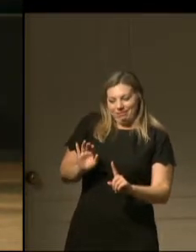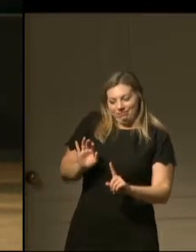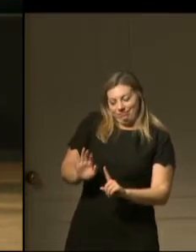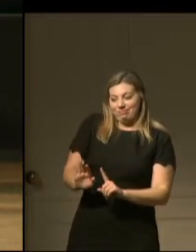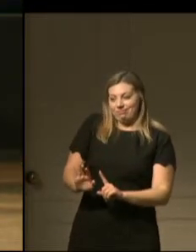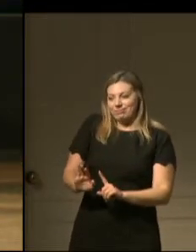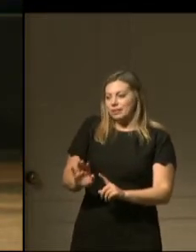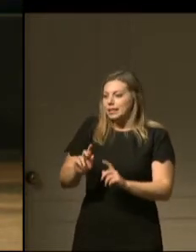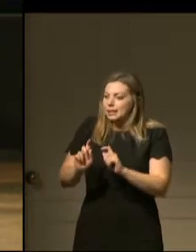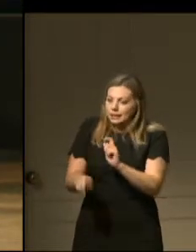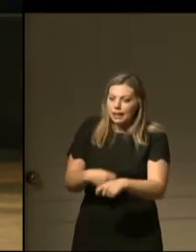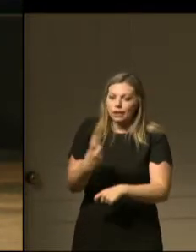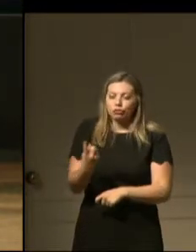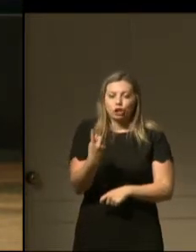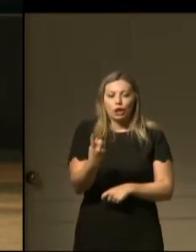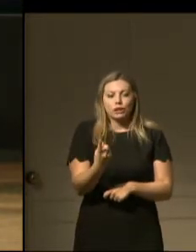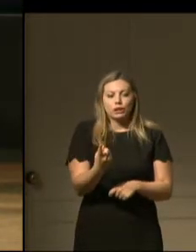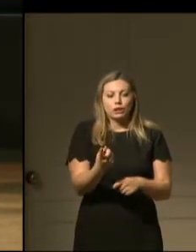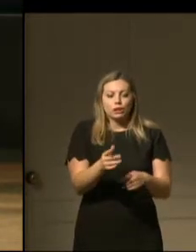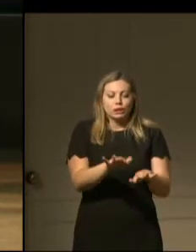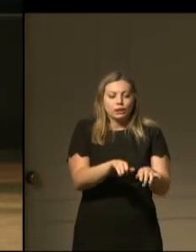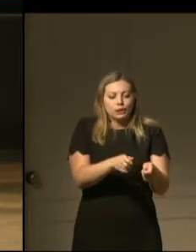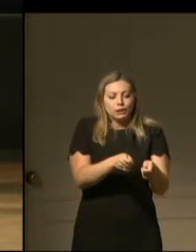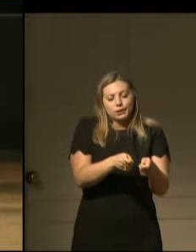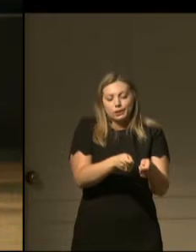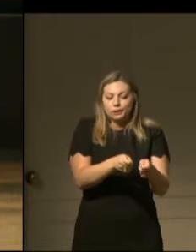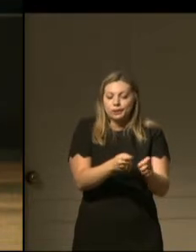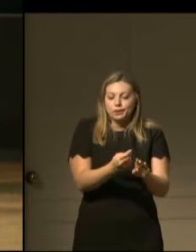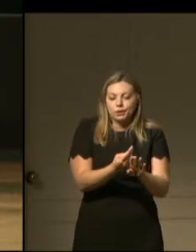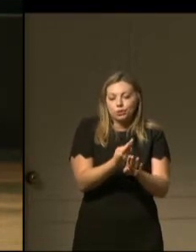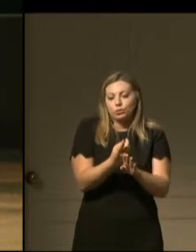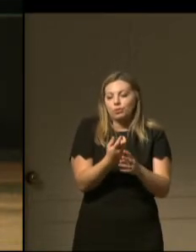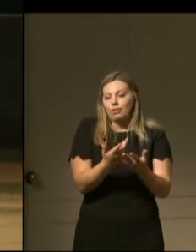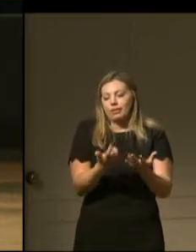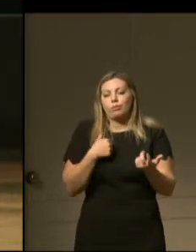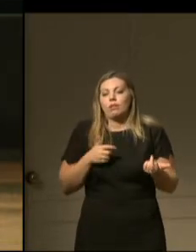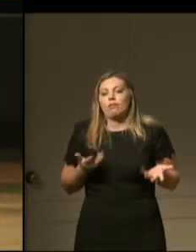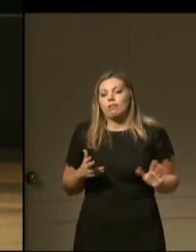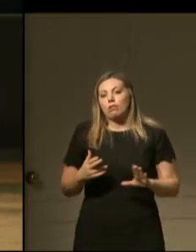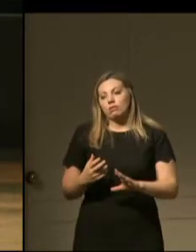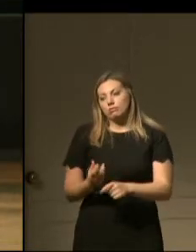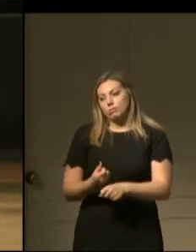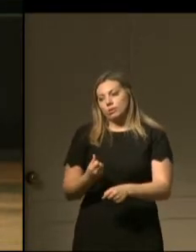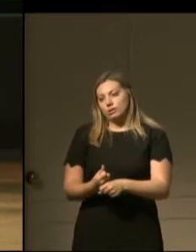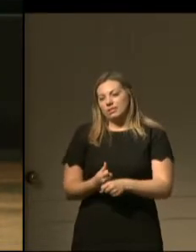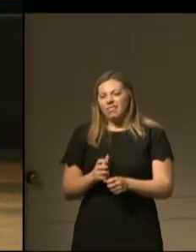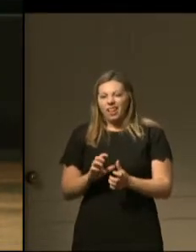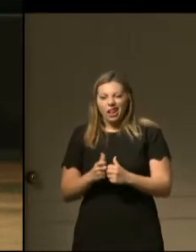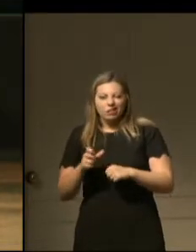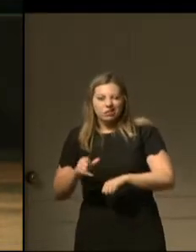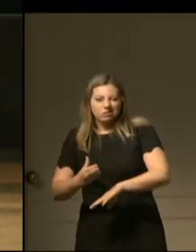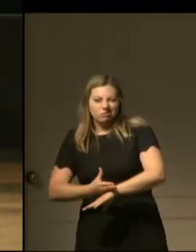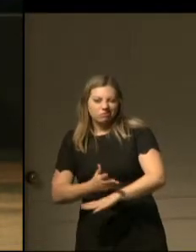than just manipulating, curating, or using what we've already produced? How can they make it